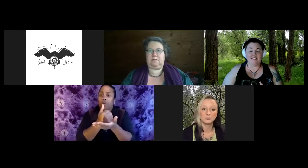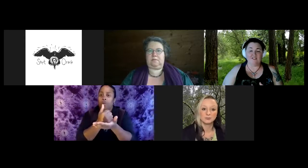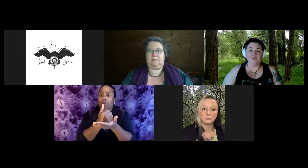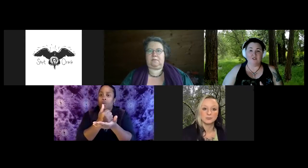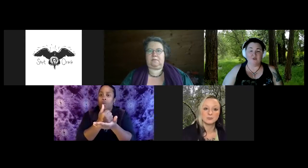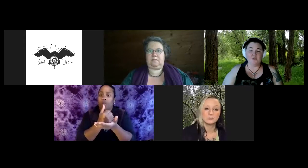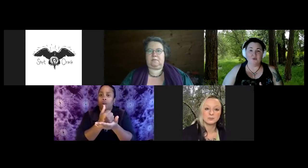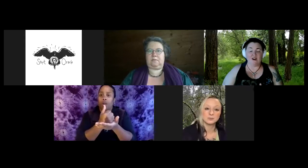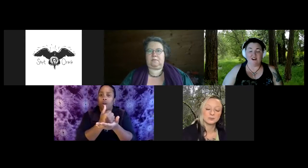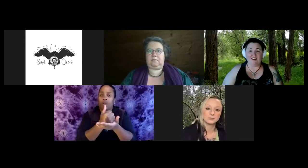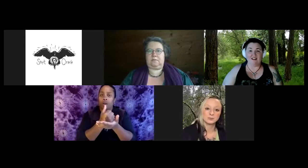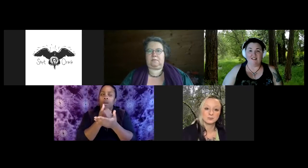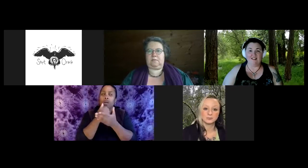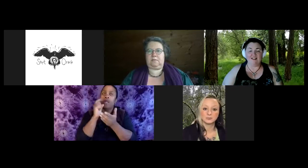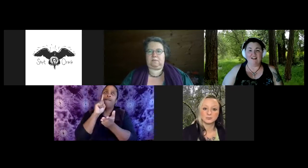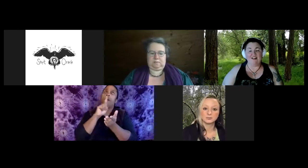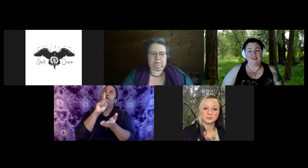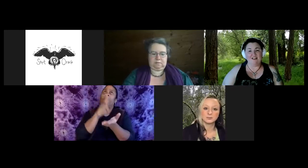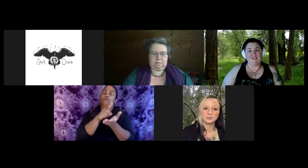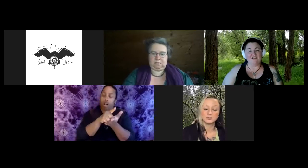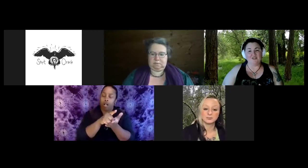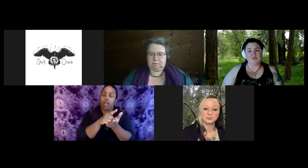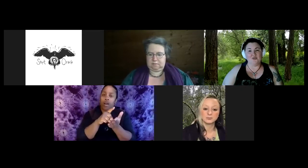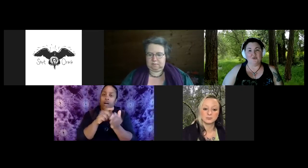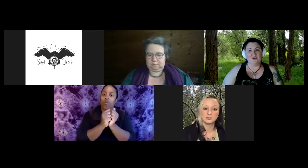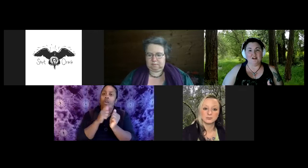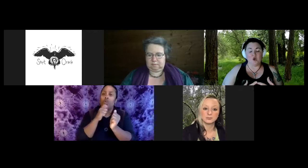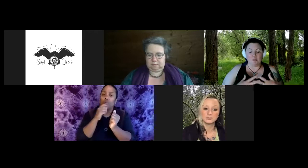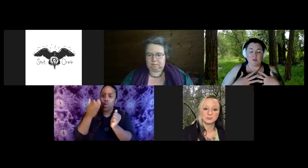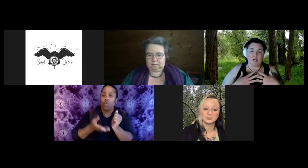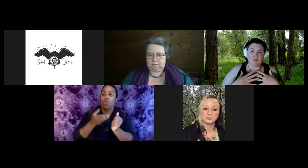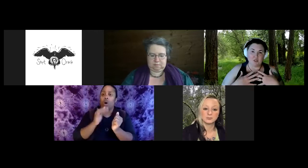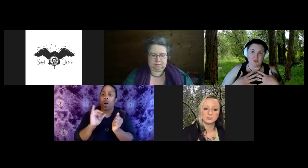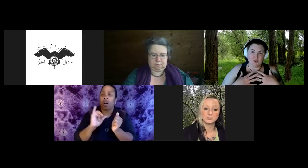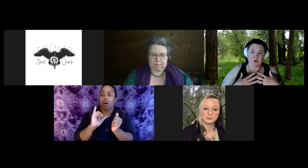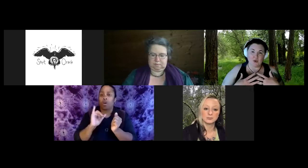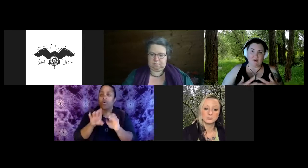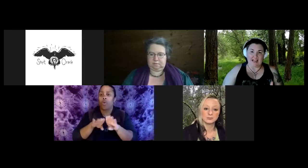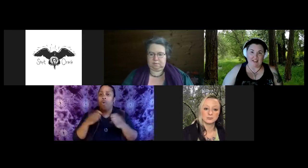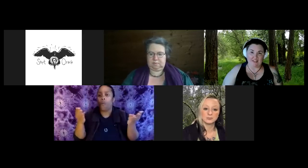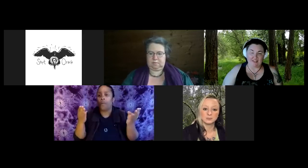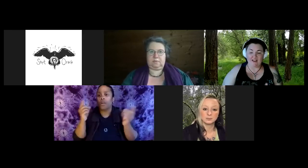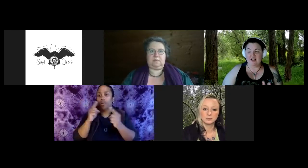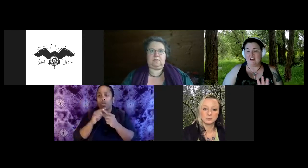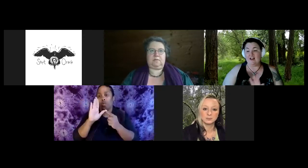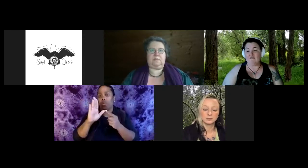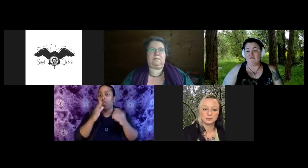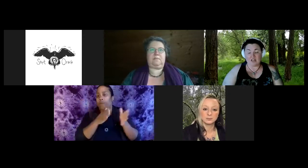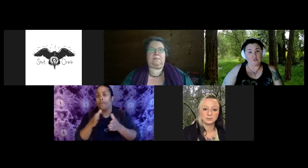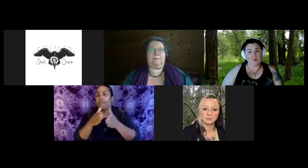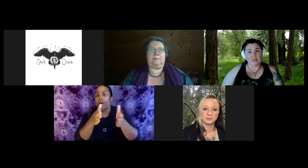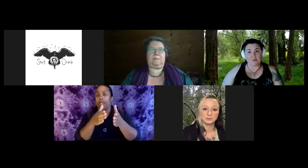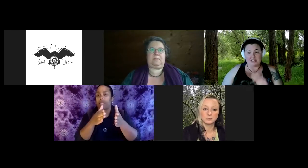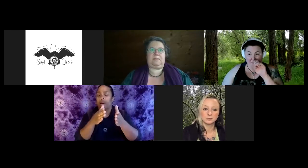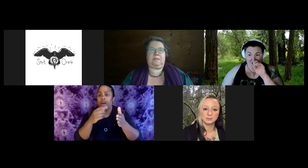and stay in love with who you are and to open you up to your path.